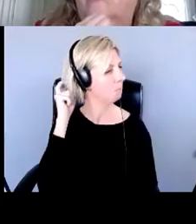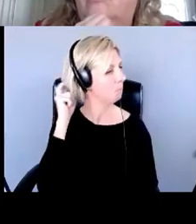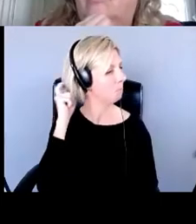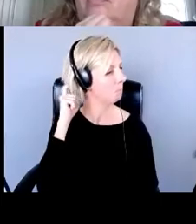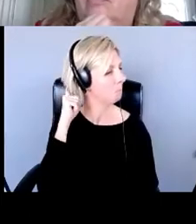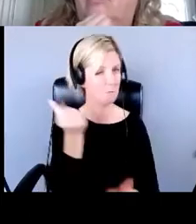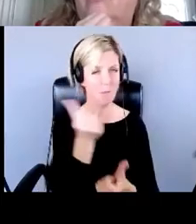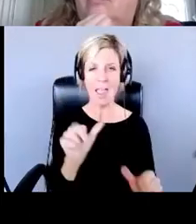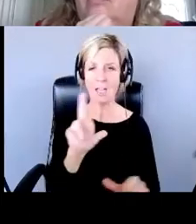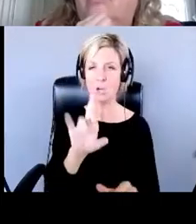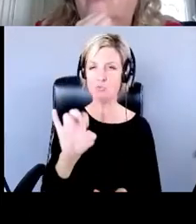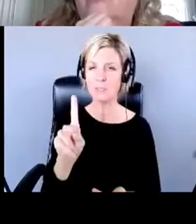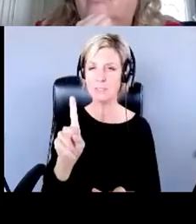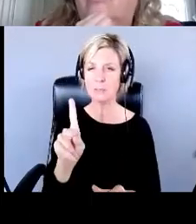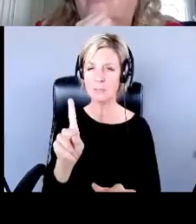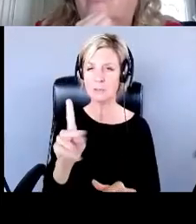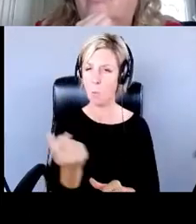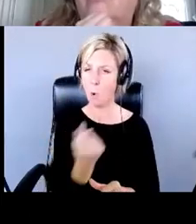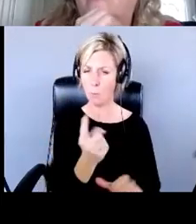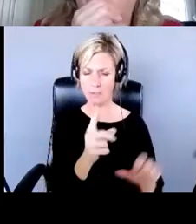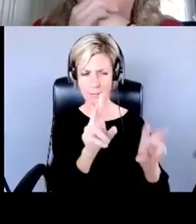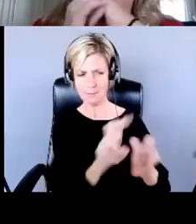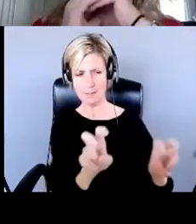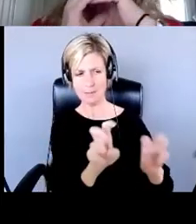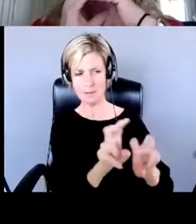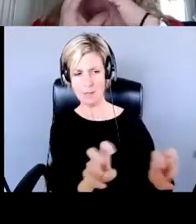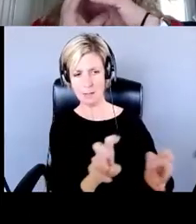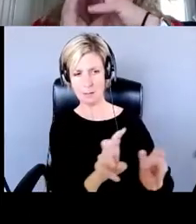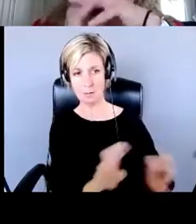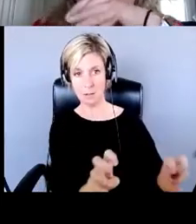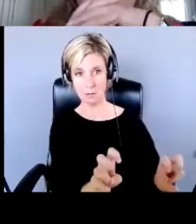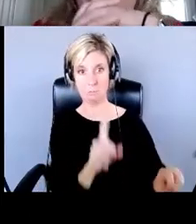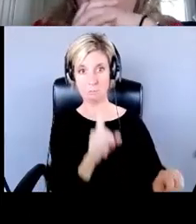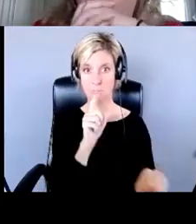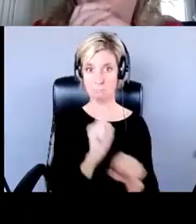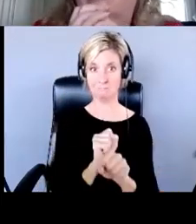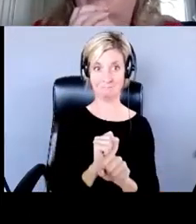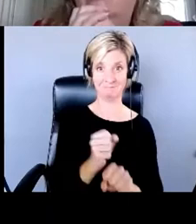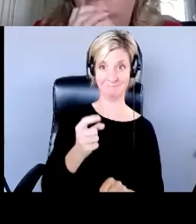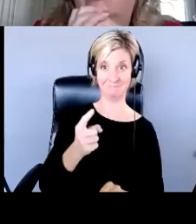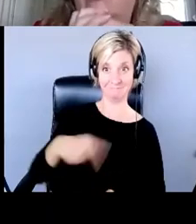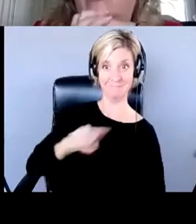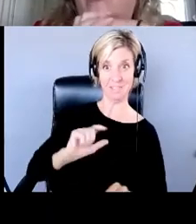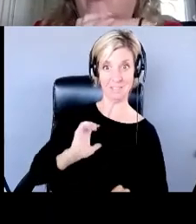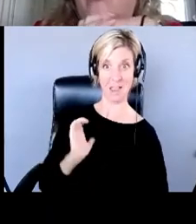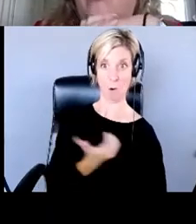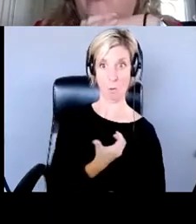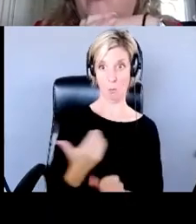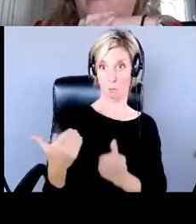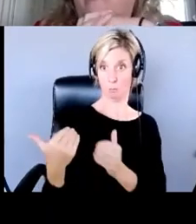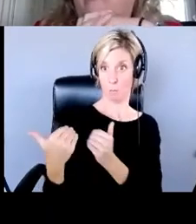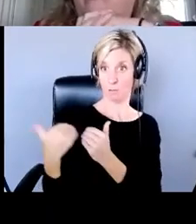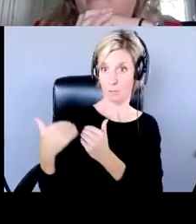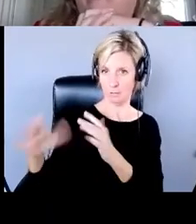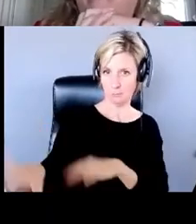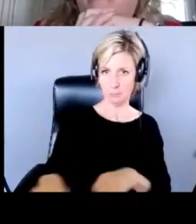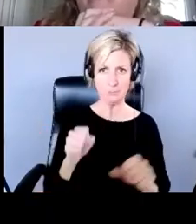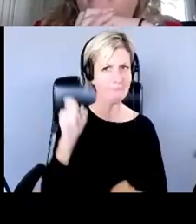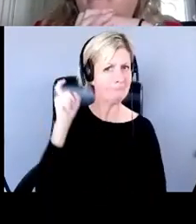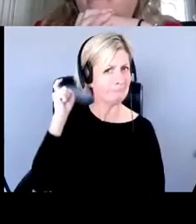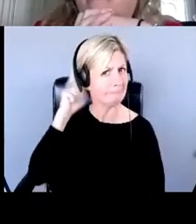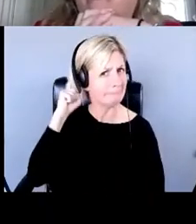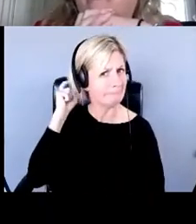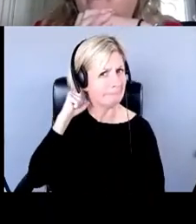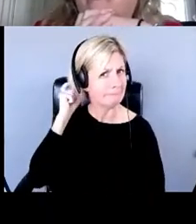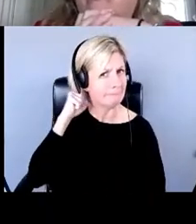every minute. It's a responsibility. And even though we have endless kinds of assessment tools around, as elder mediators, we